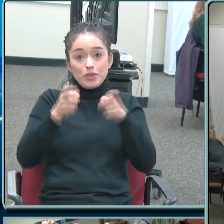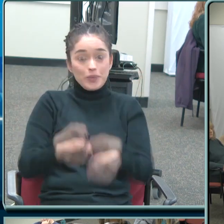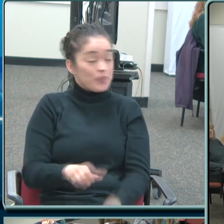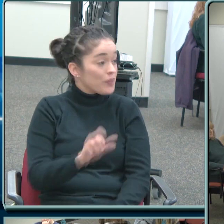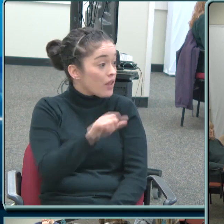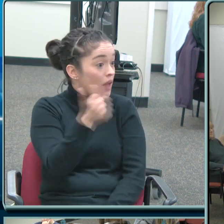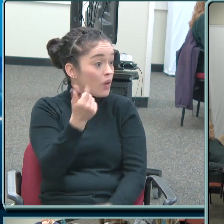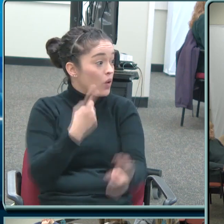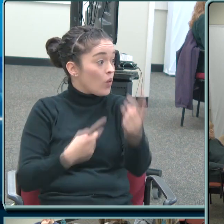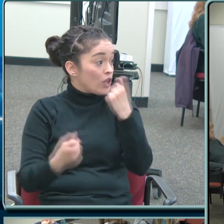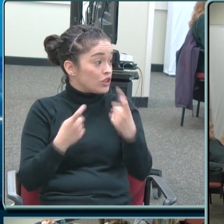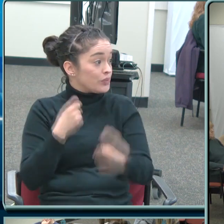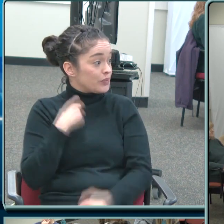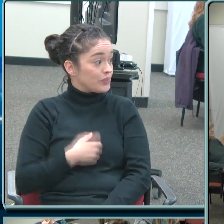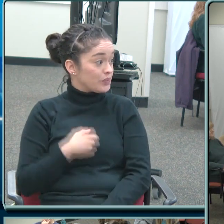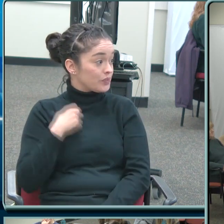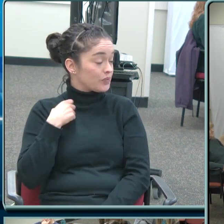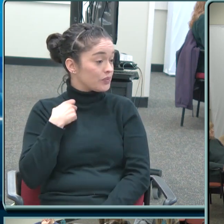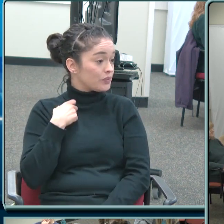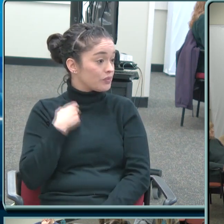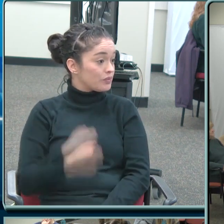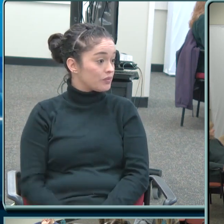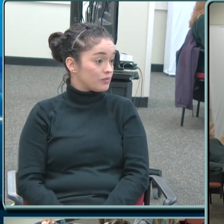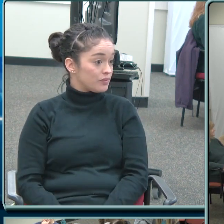Any questions?